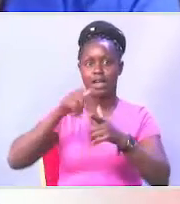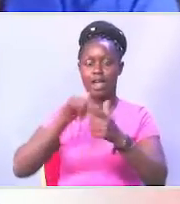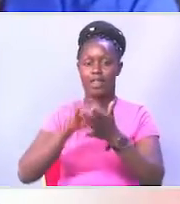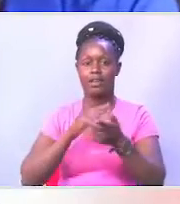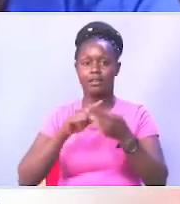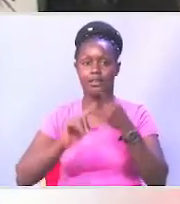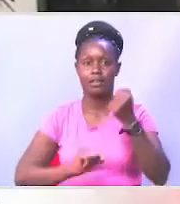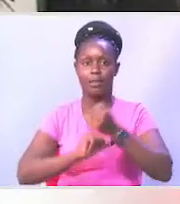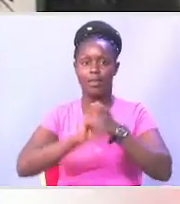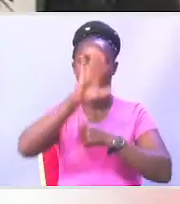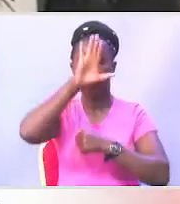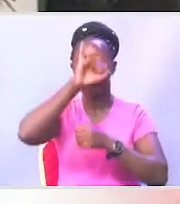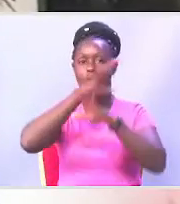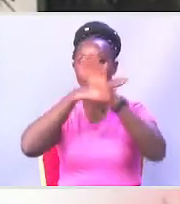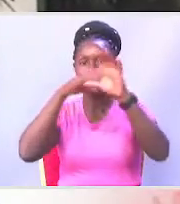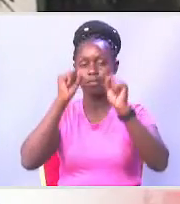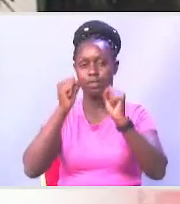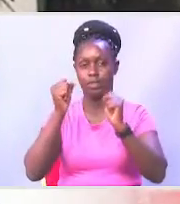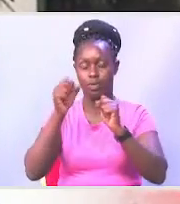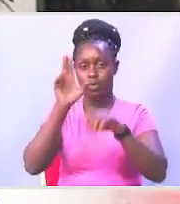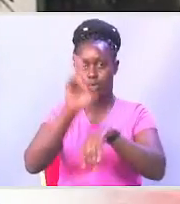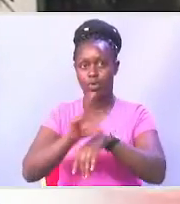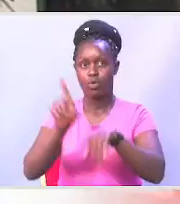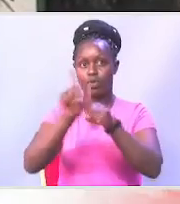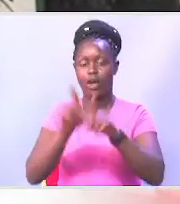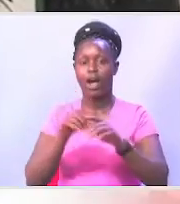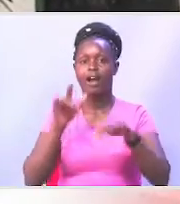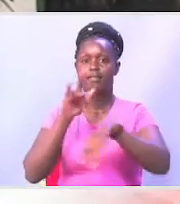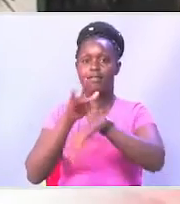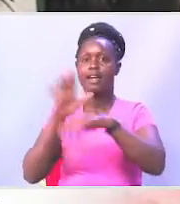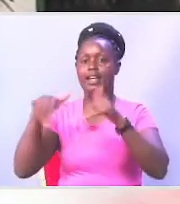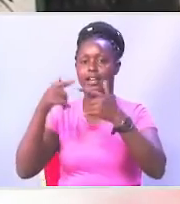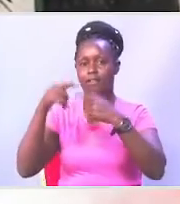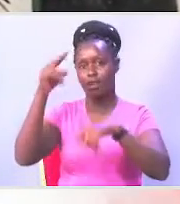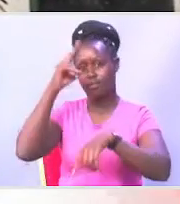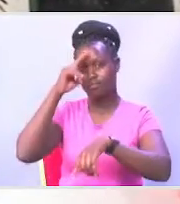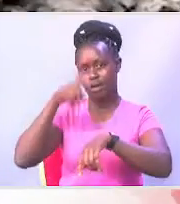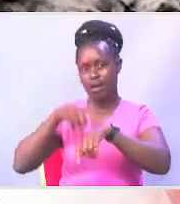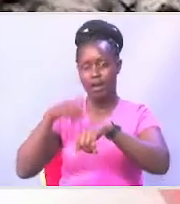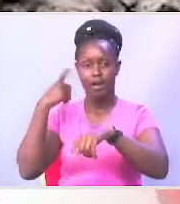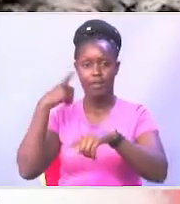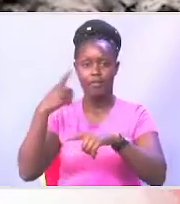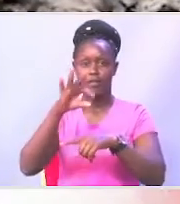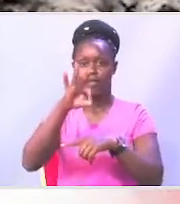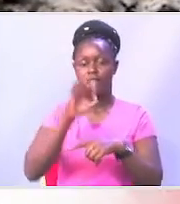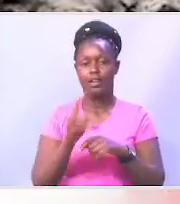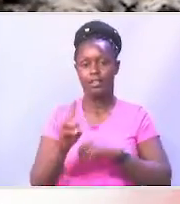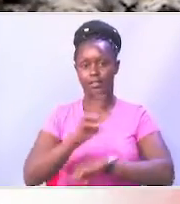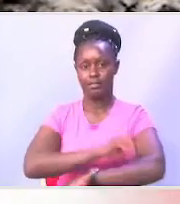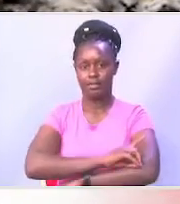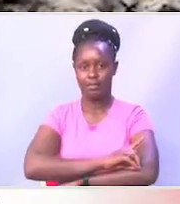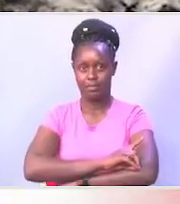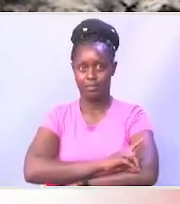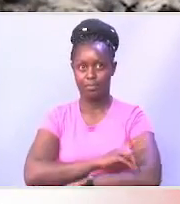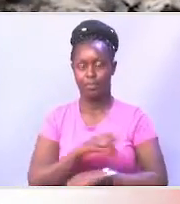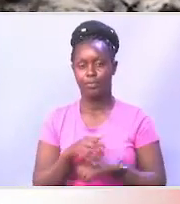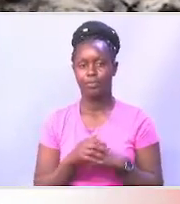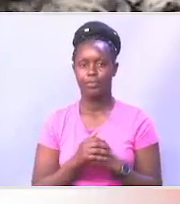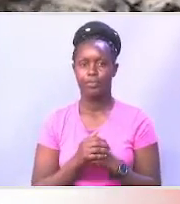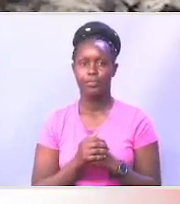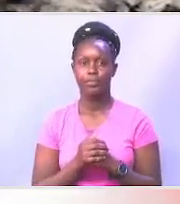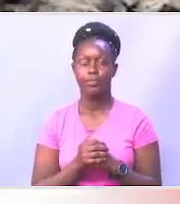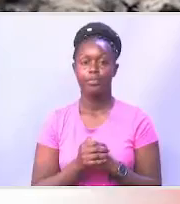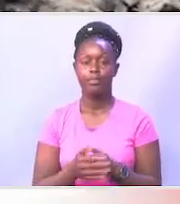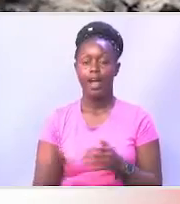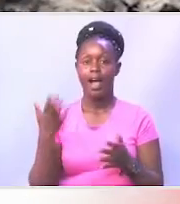by President Uhuru Kenyatta has imposed a 30-day dusk-to-dawn curfew in the affected areas. In